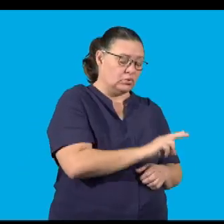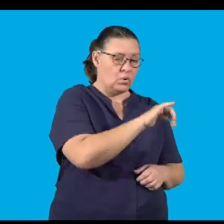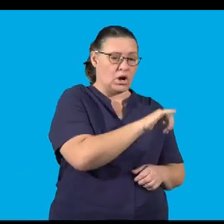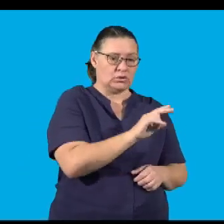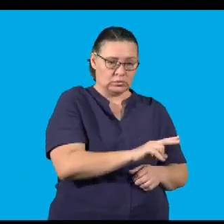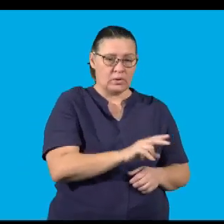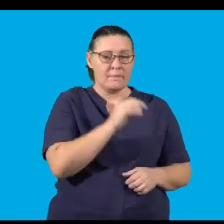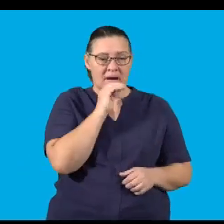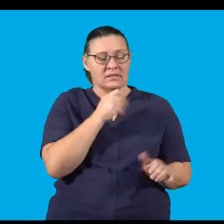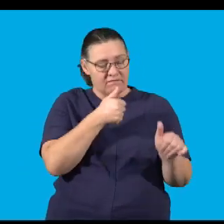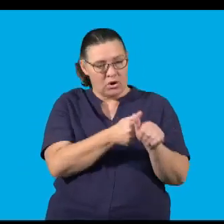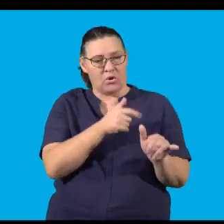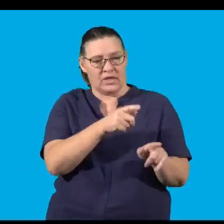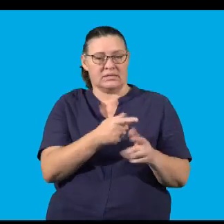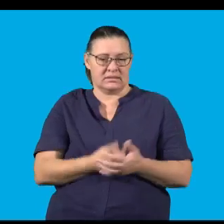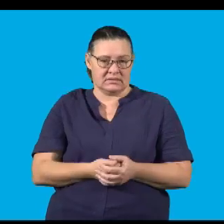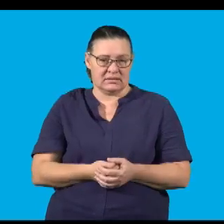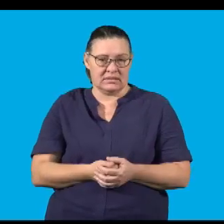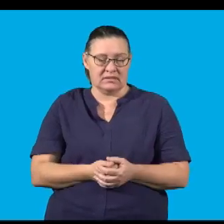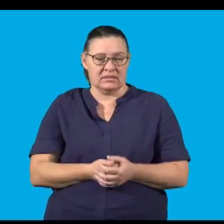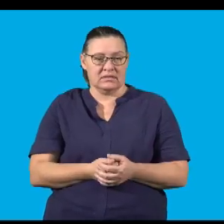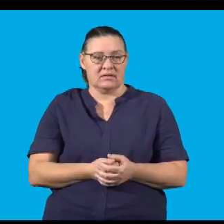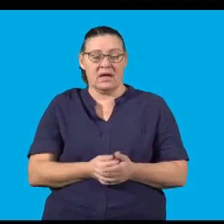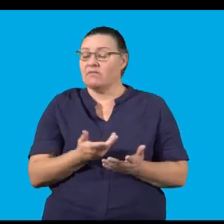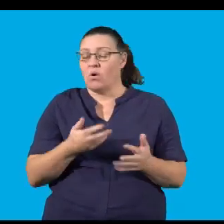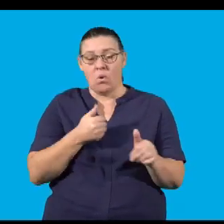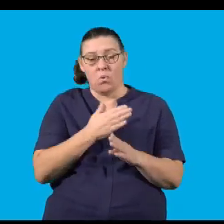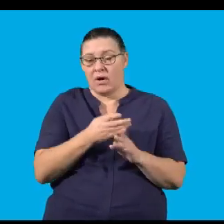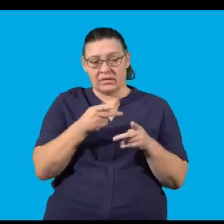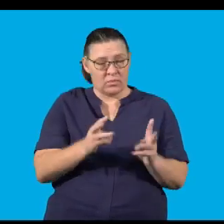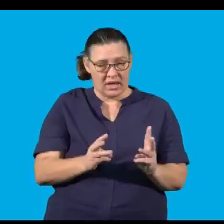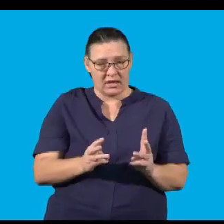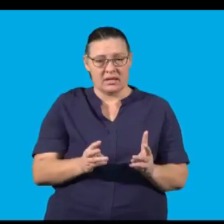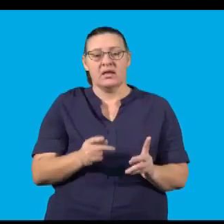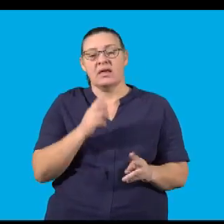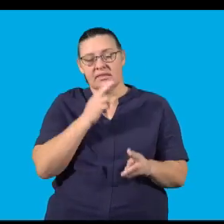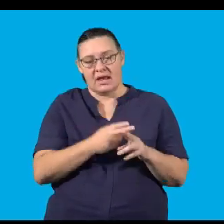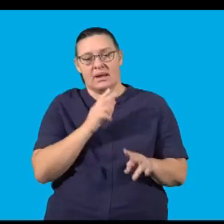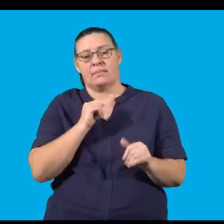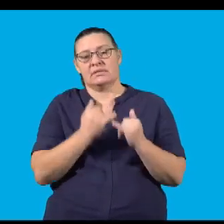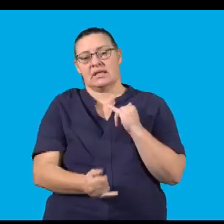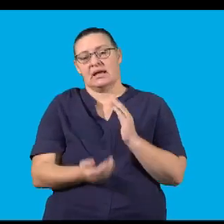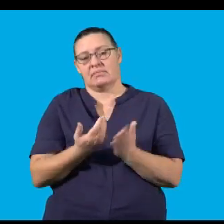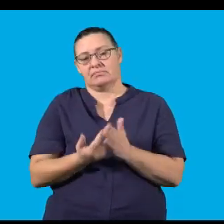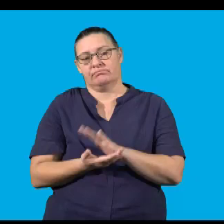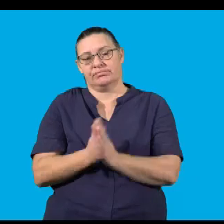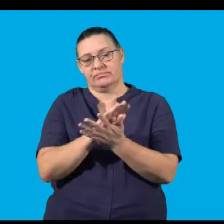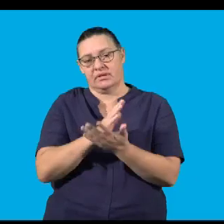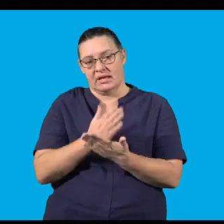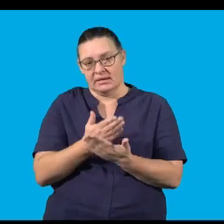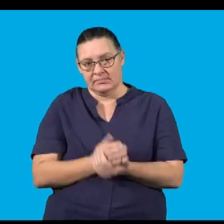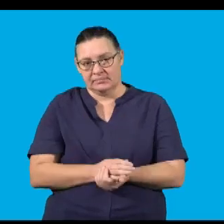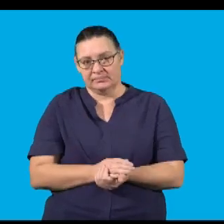y2, I've just got to make sure that I work in the correct order. If you don't work in the correct order, that's when you can mess up